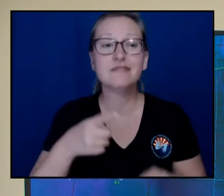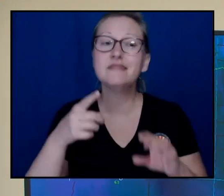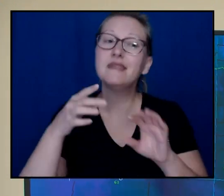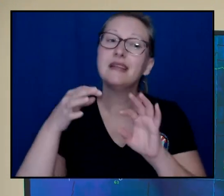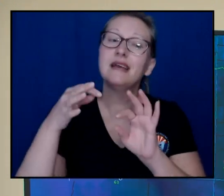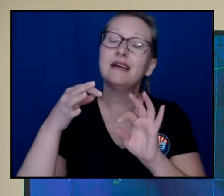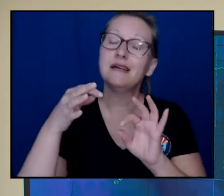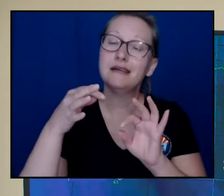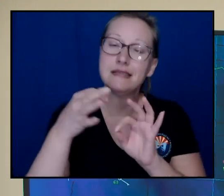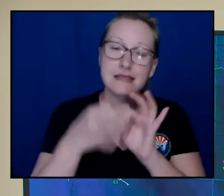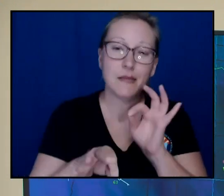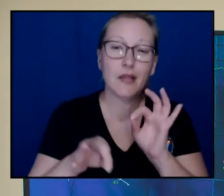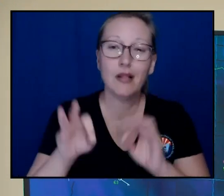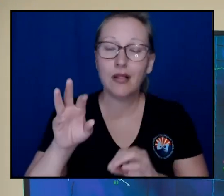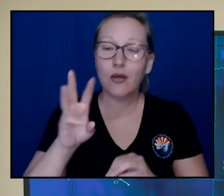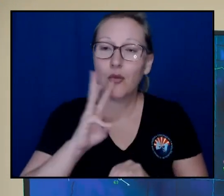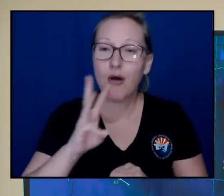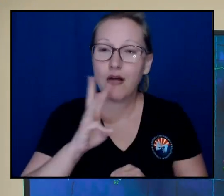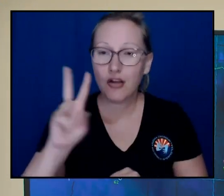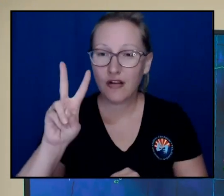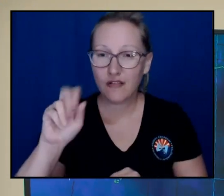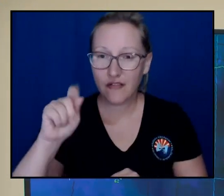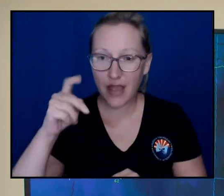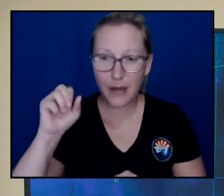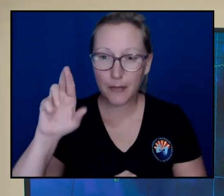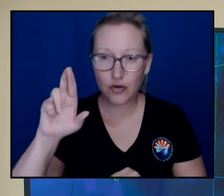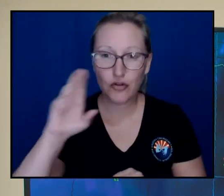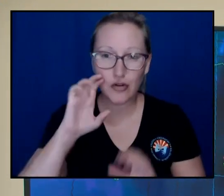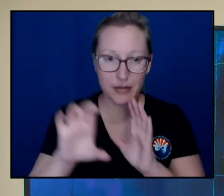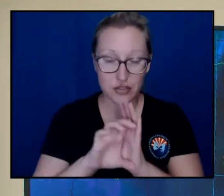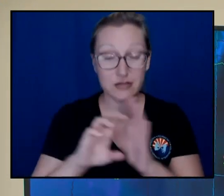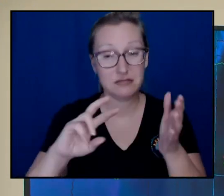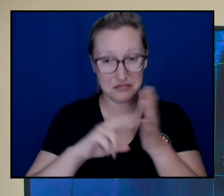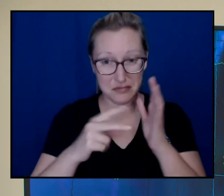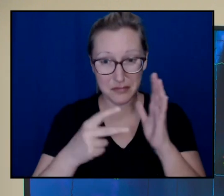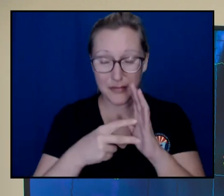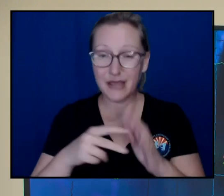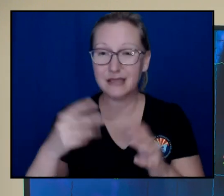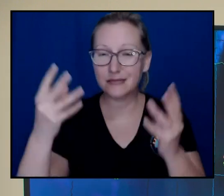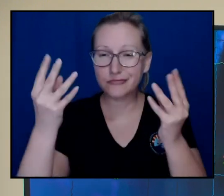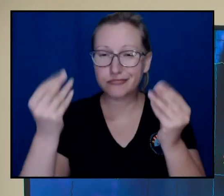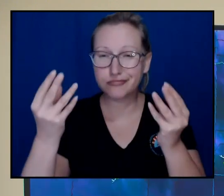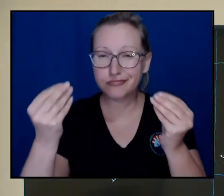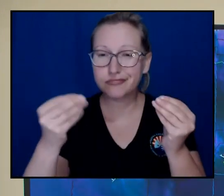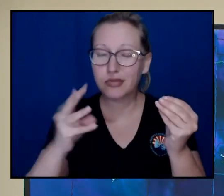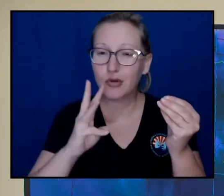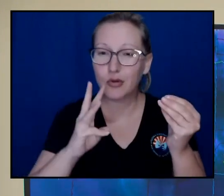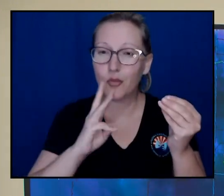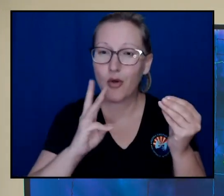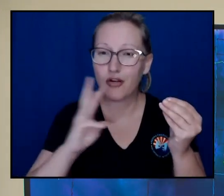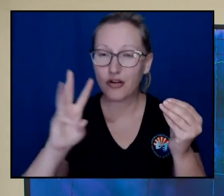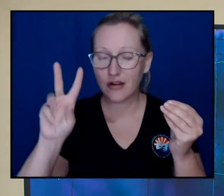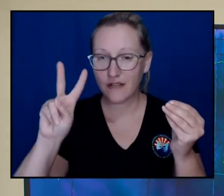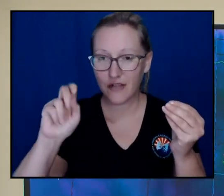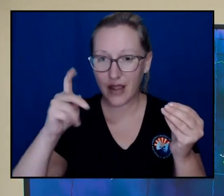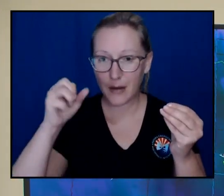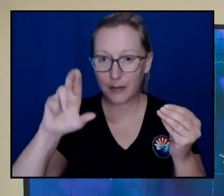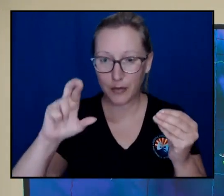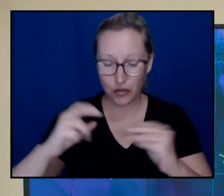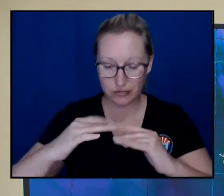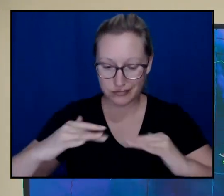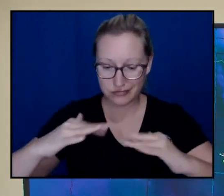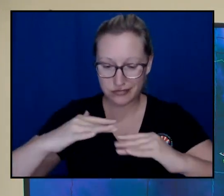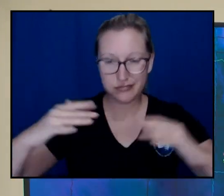to see water vapor at several different layers of the atmosphere. So we're looking at the low levels, the mid